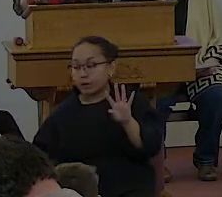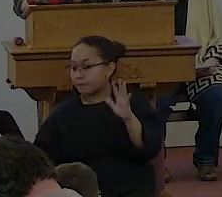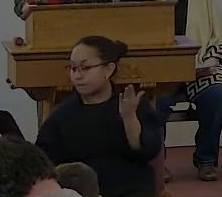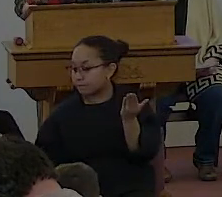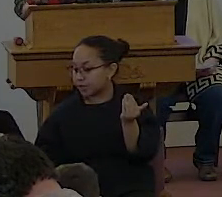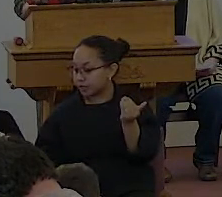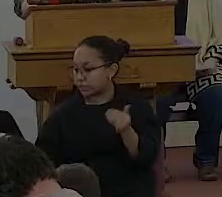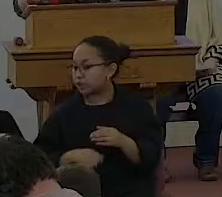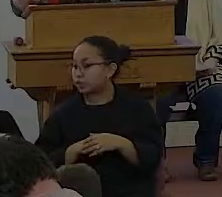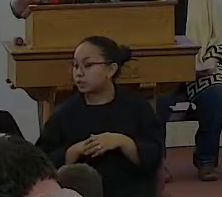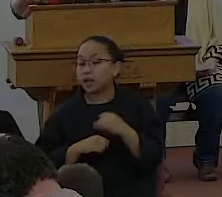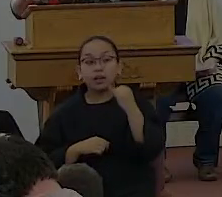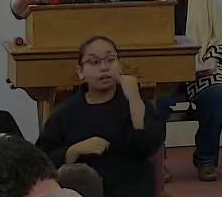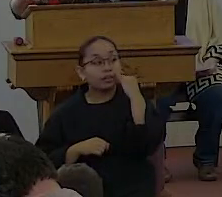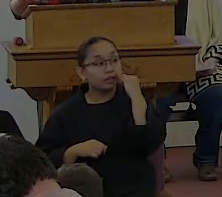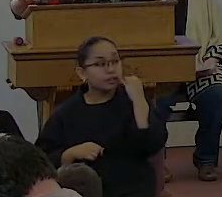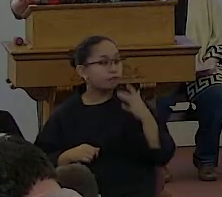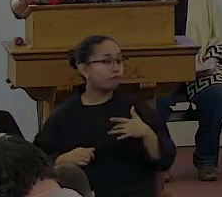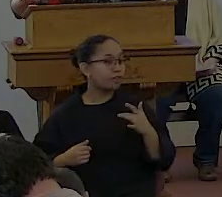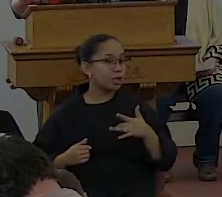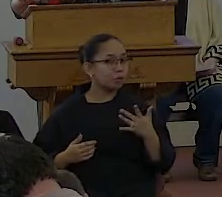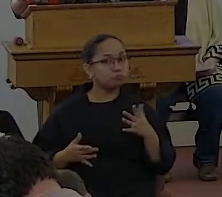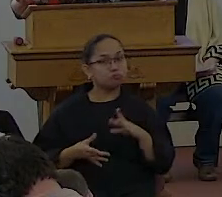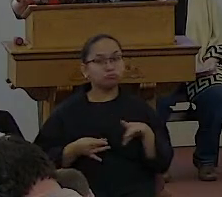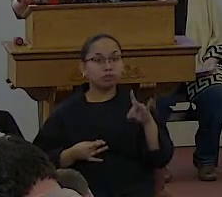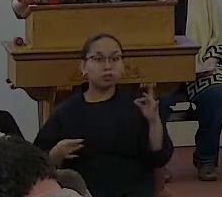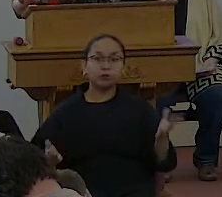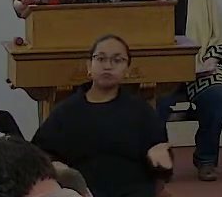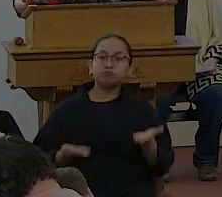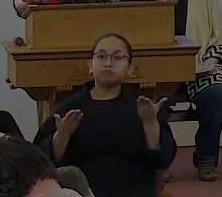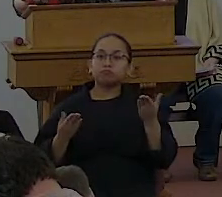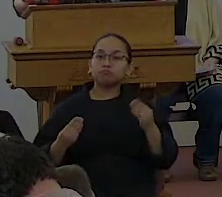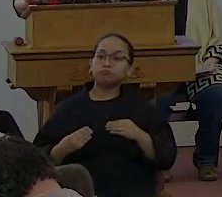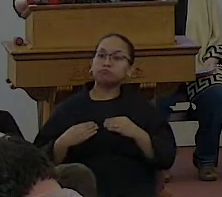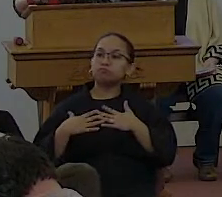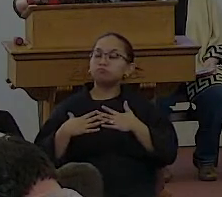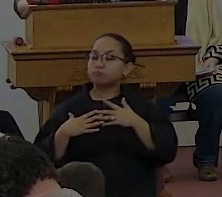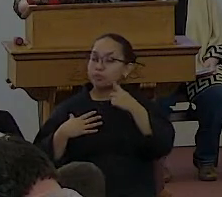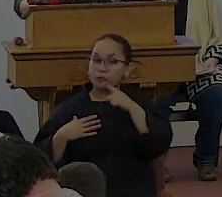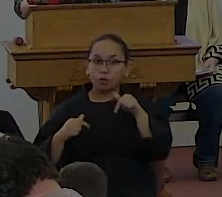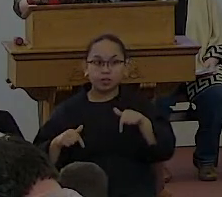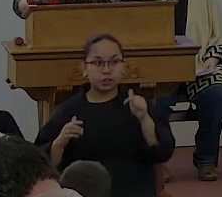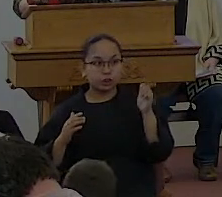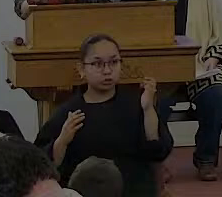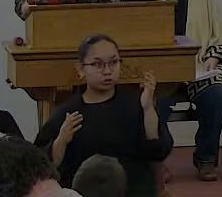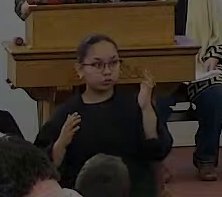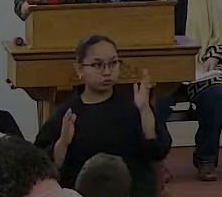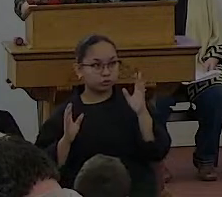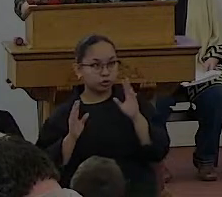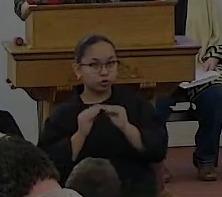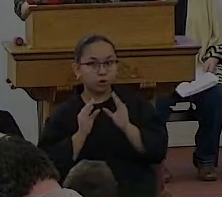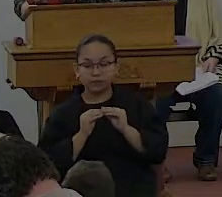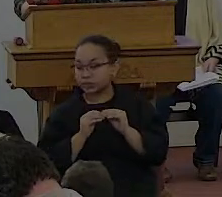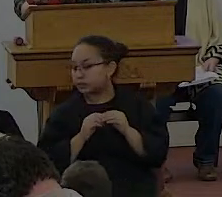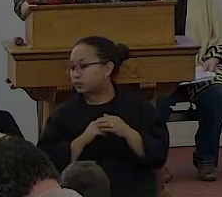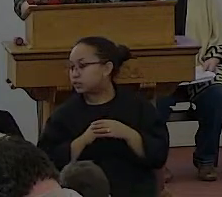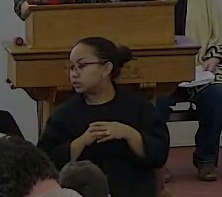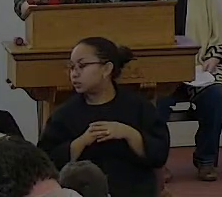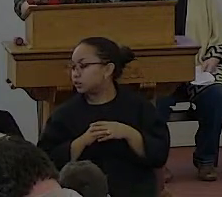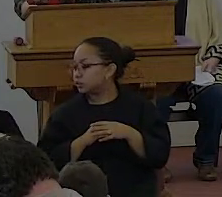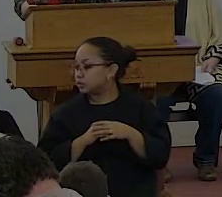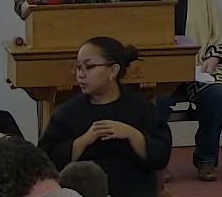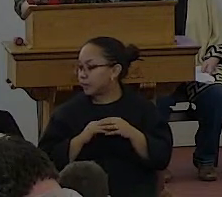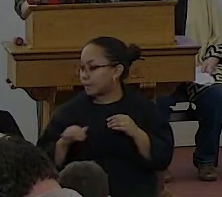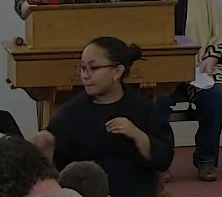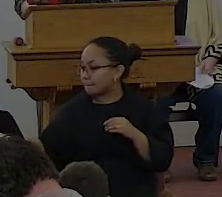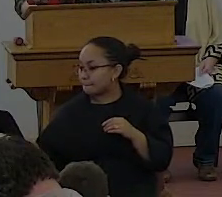15th. And if you have been spiritually felt uplifted by this service, which incorporated members of the Trillium Covenant of